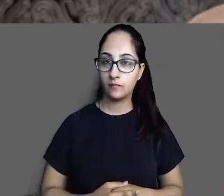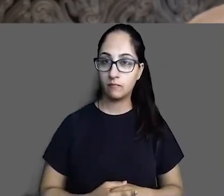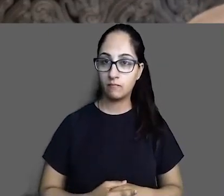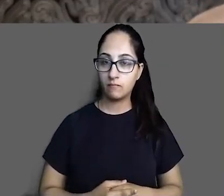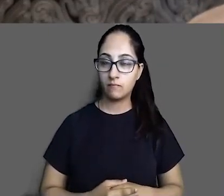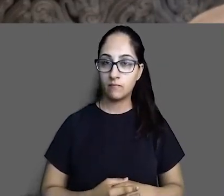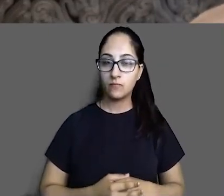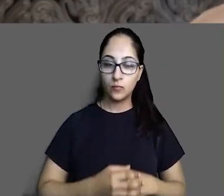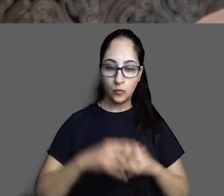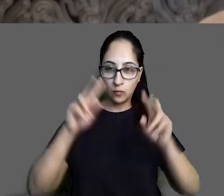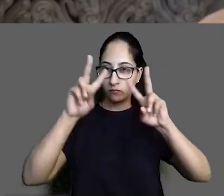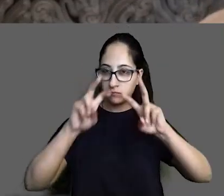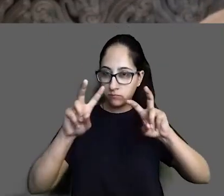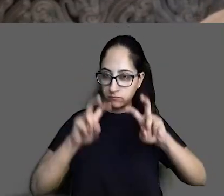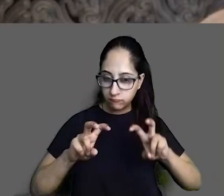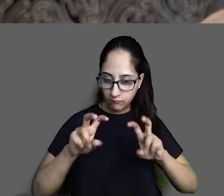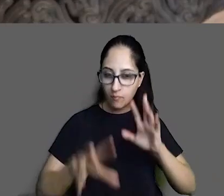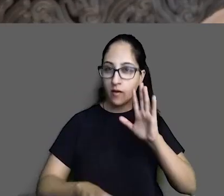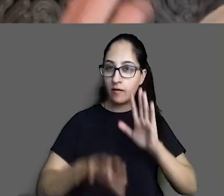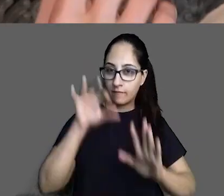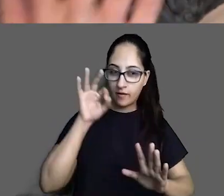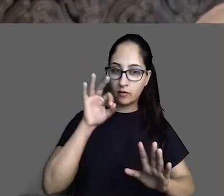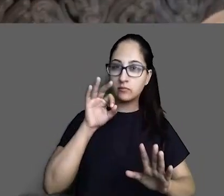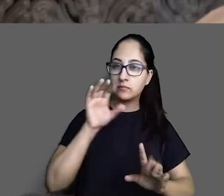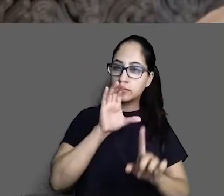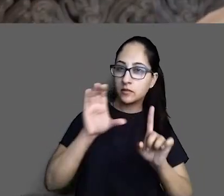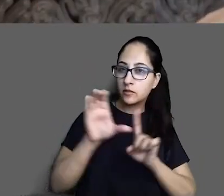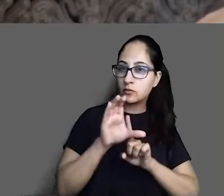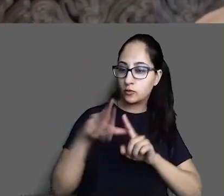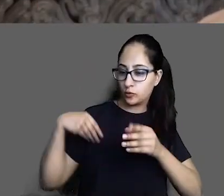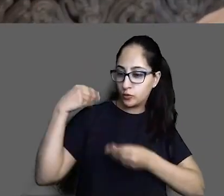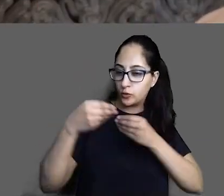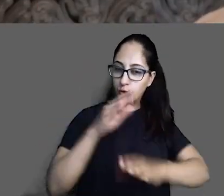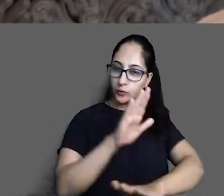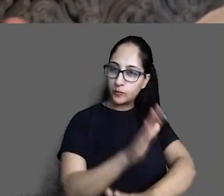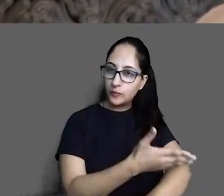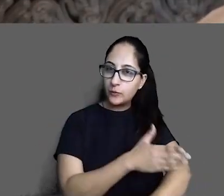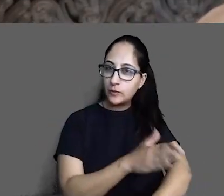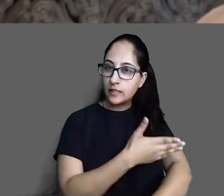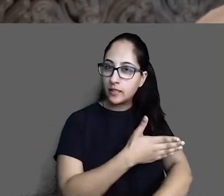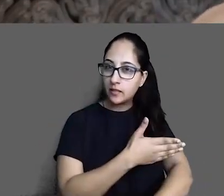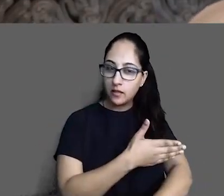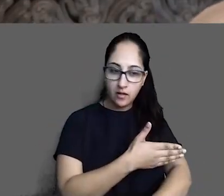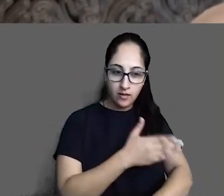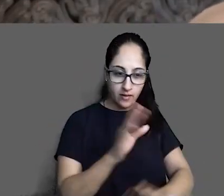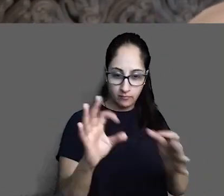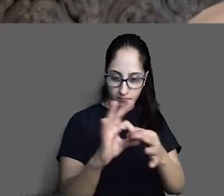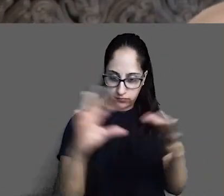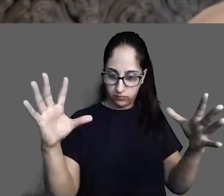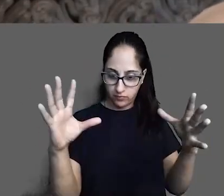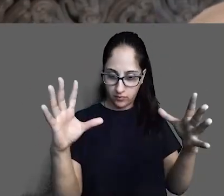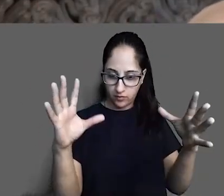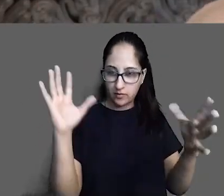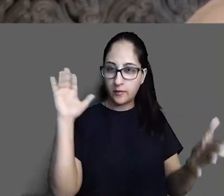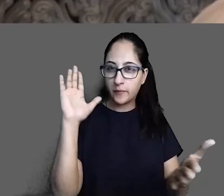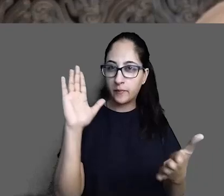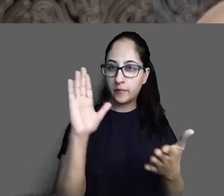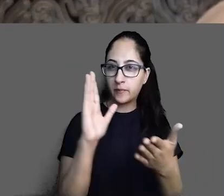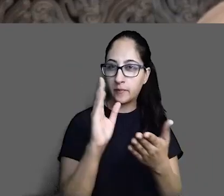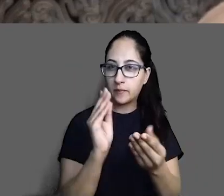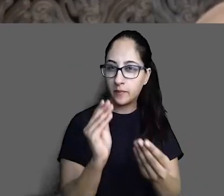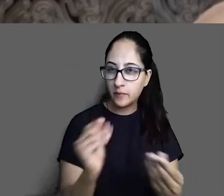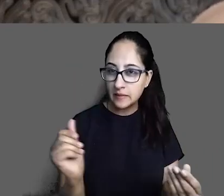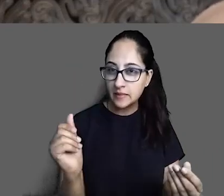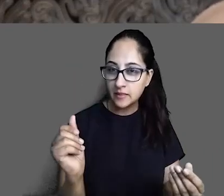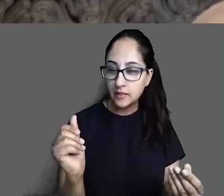arts education when it came to traditional music. And on the other hand, we had the commitment to the region that AKDN made. And then the